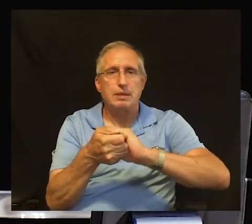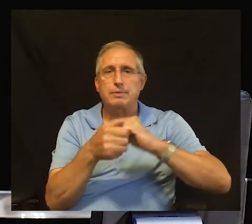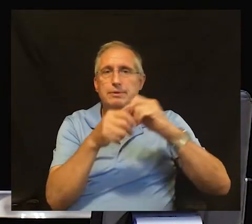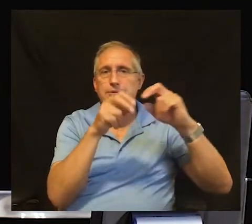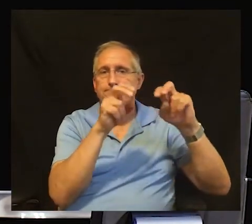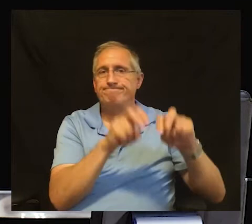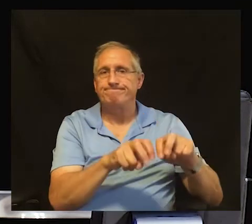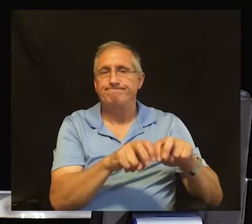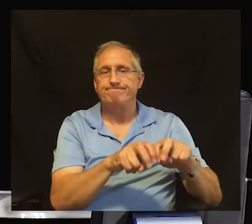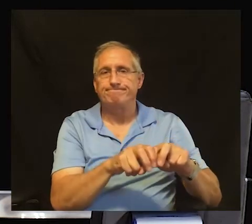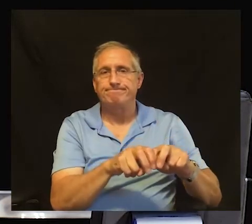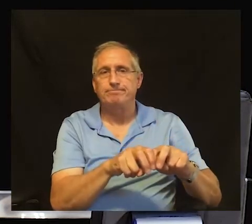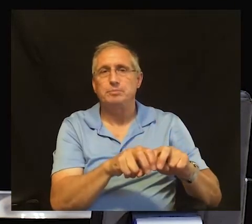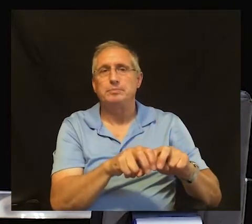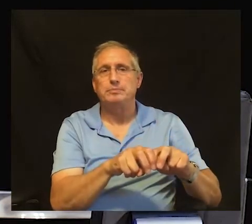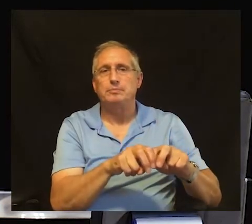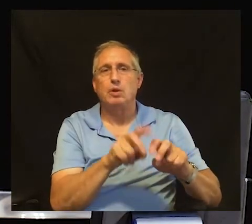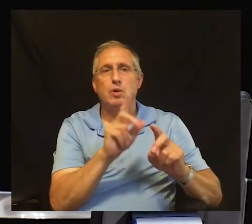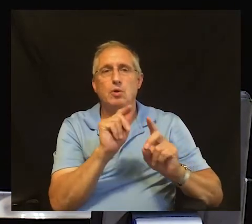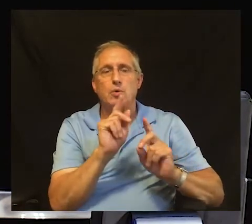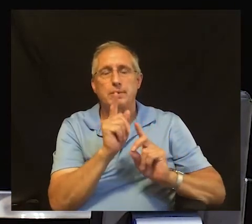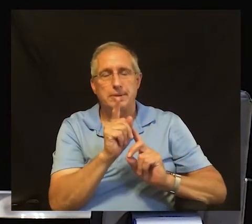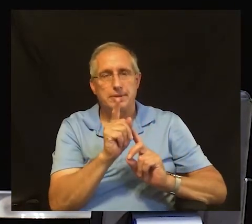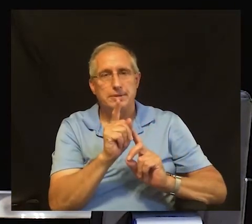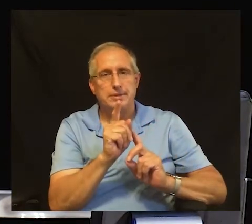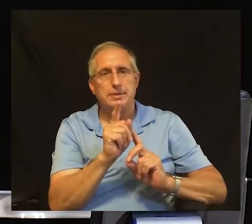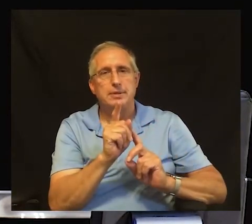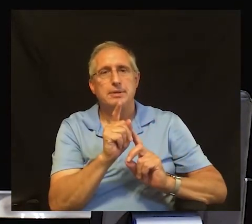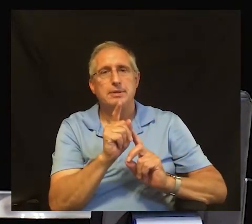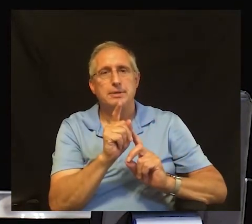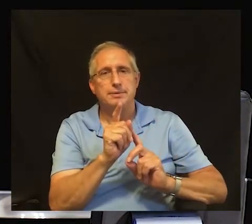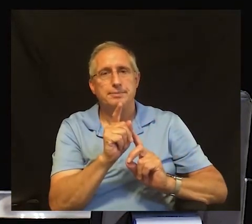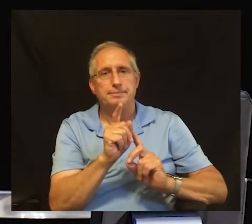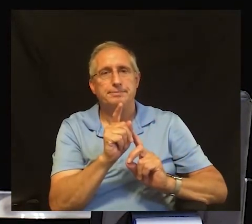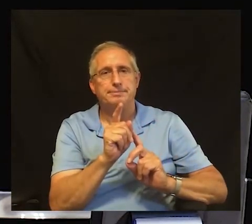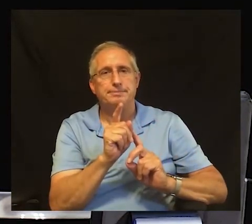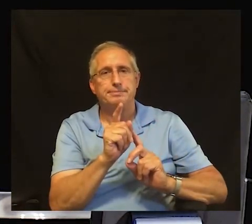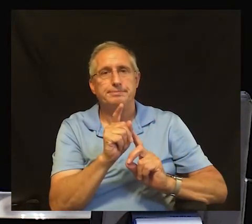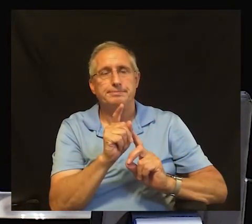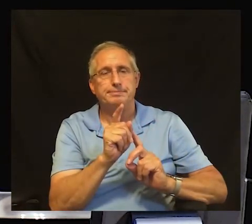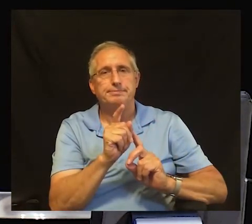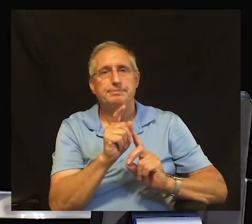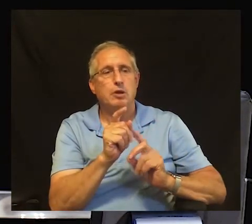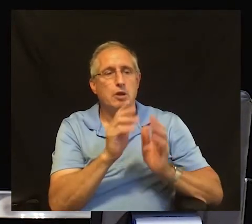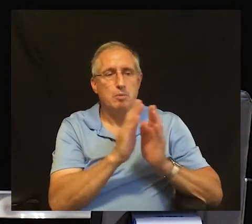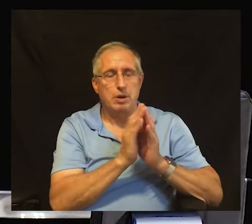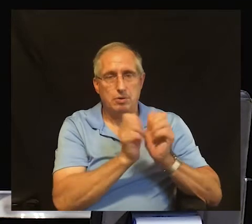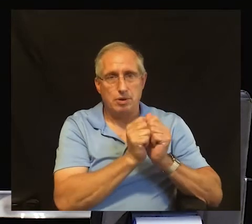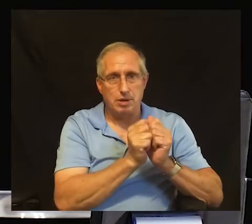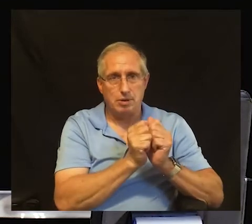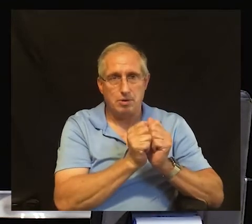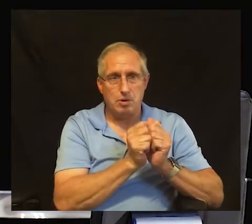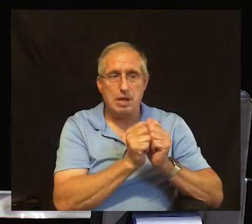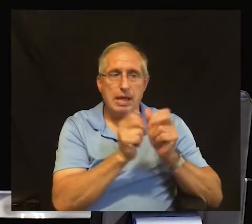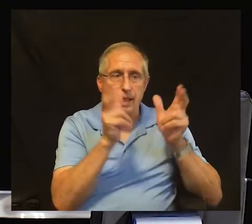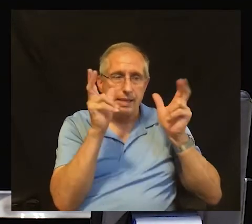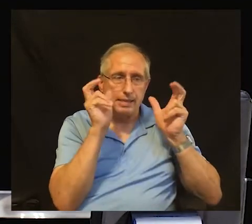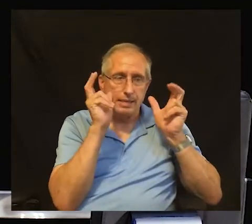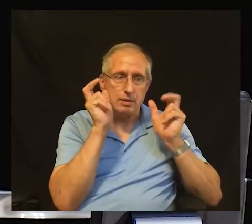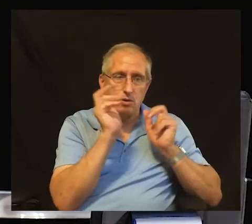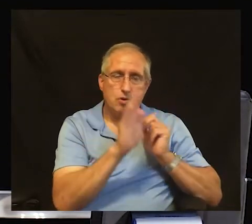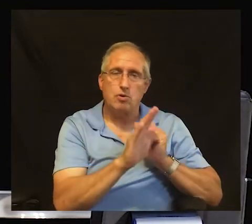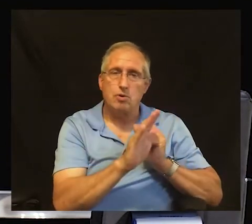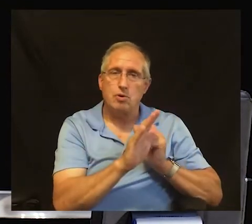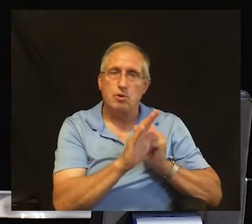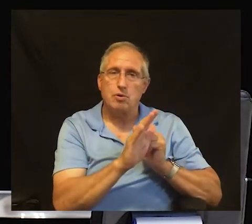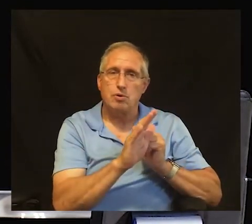And we just sat there for about 20 minutes. I prayed with her. I listened